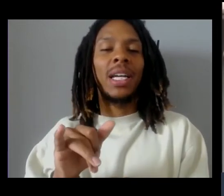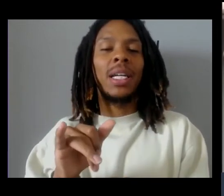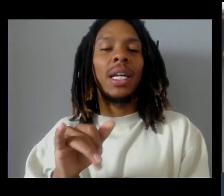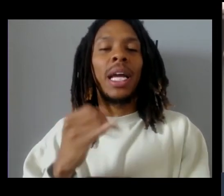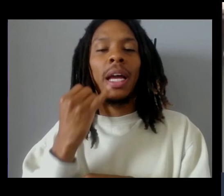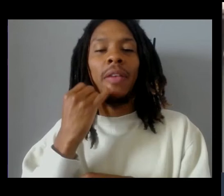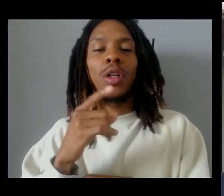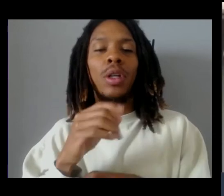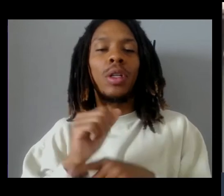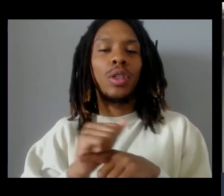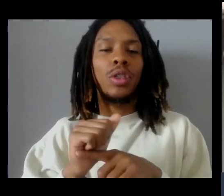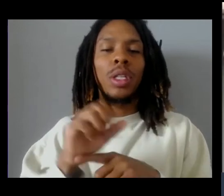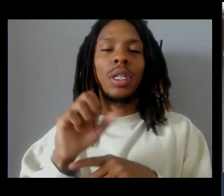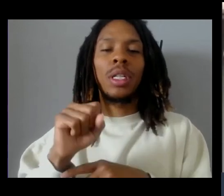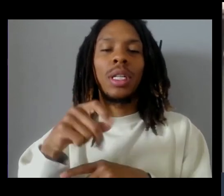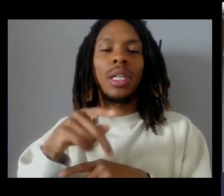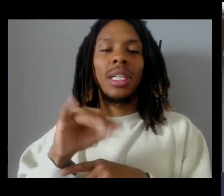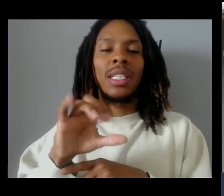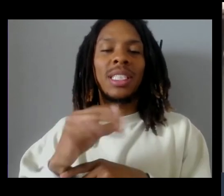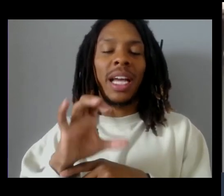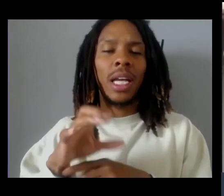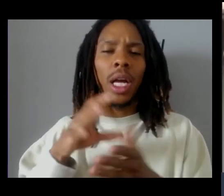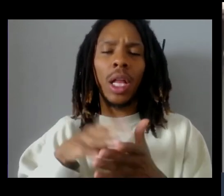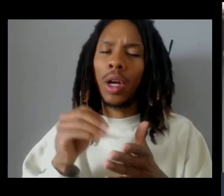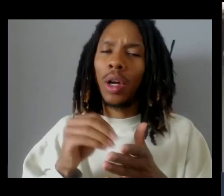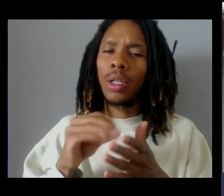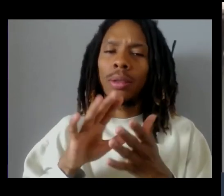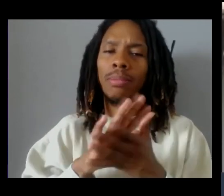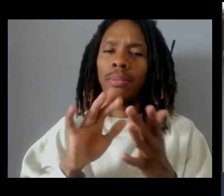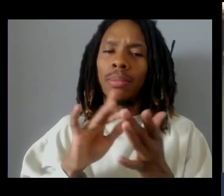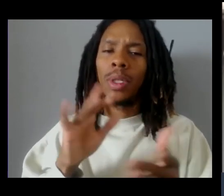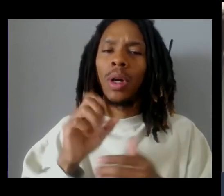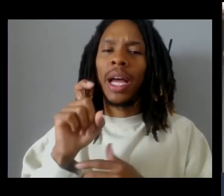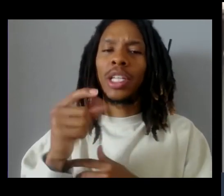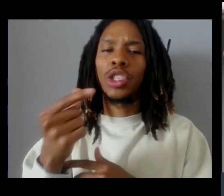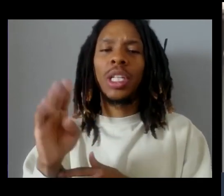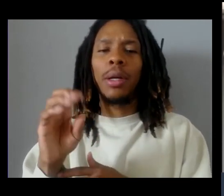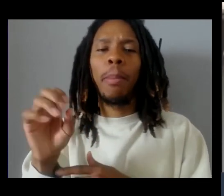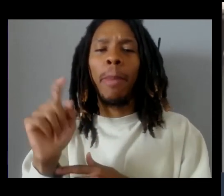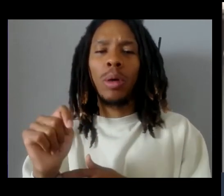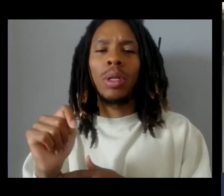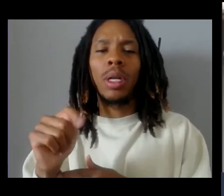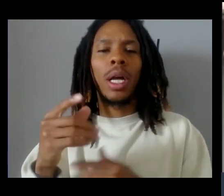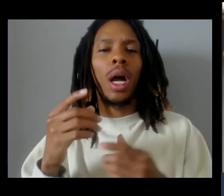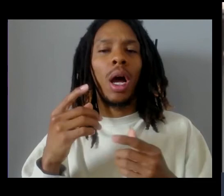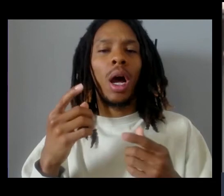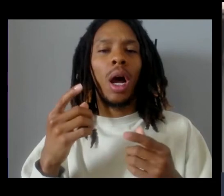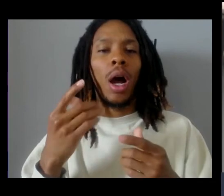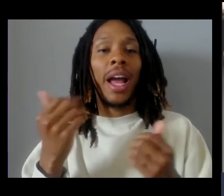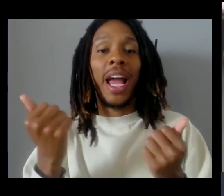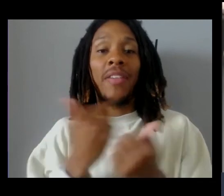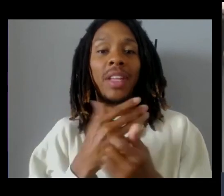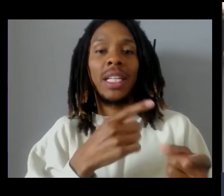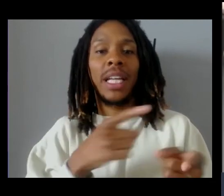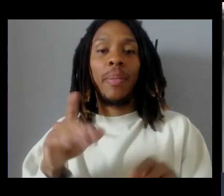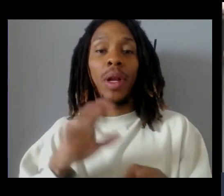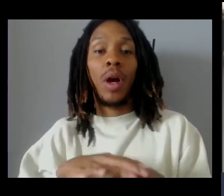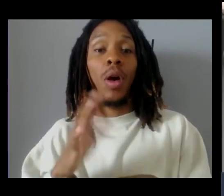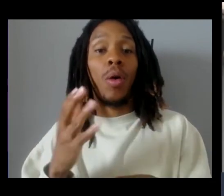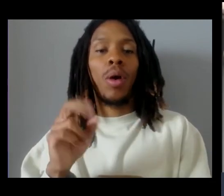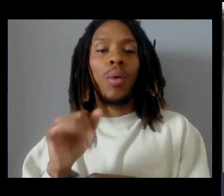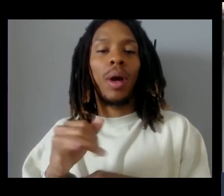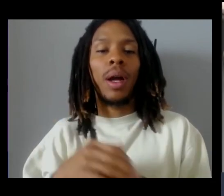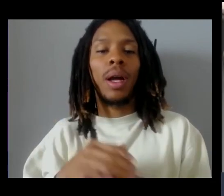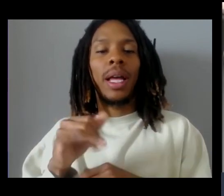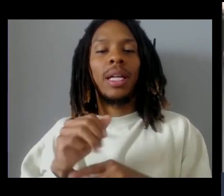doing scikit-learn or PyTorch or Tempo, or XGBoost, like these are all, these are happening on top of Ray. And it's, of course, that's the